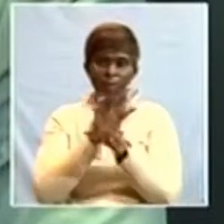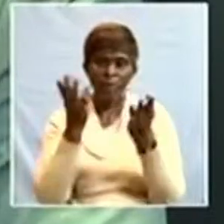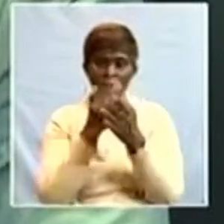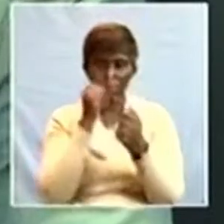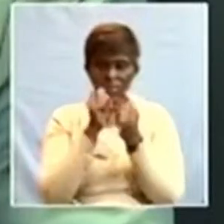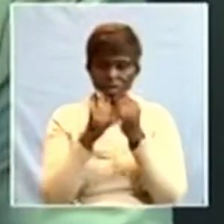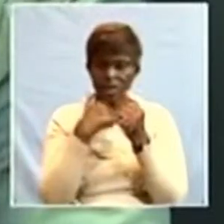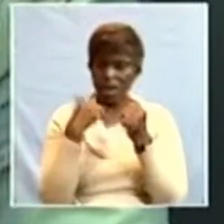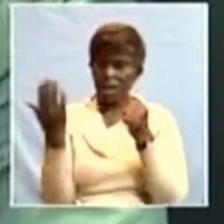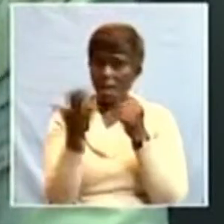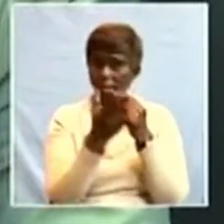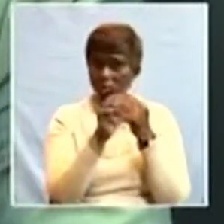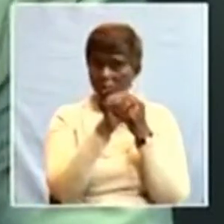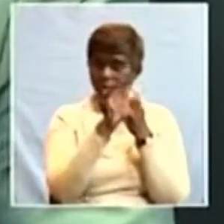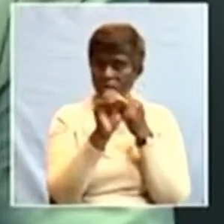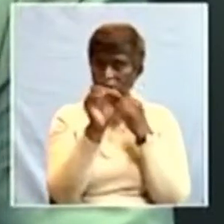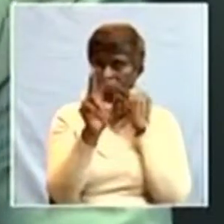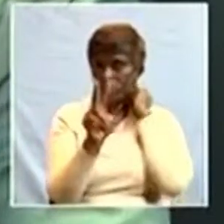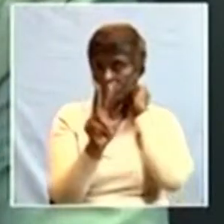despite having